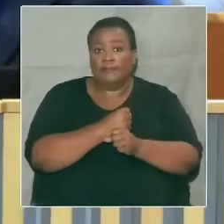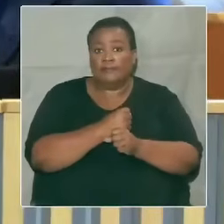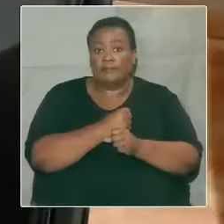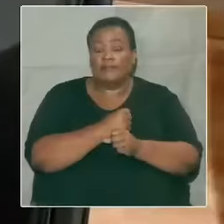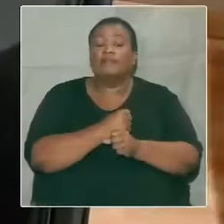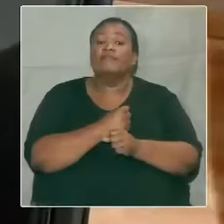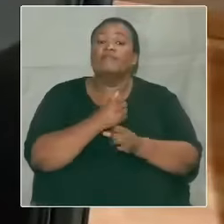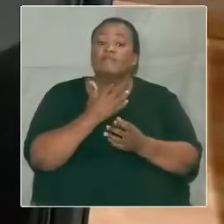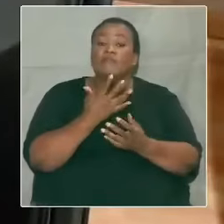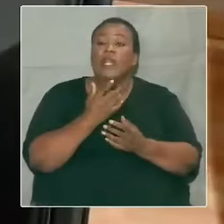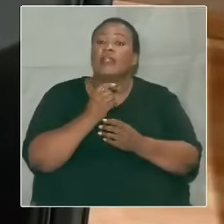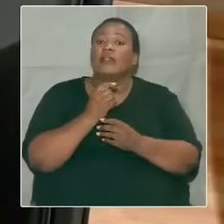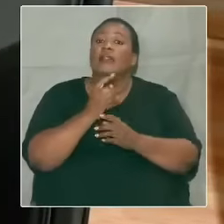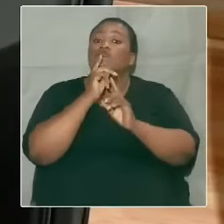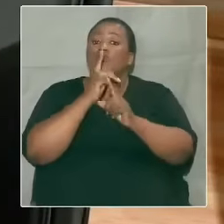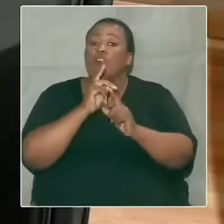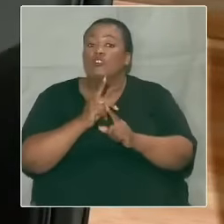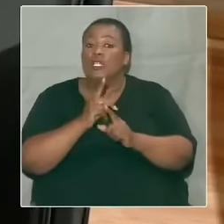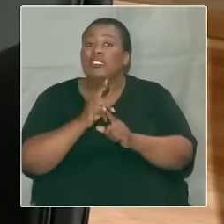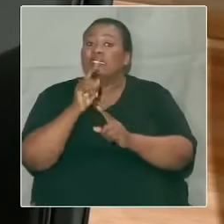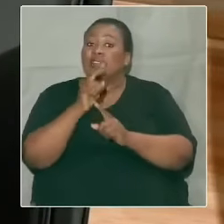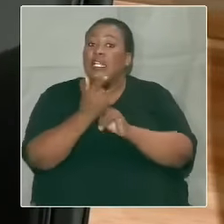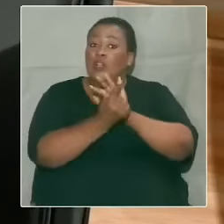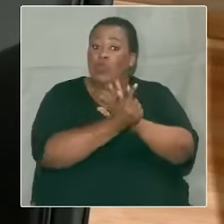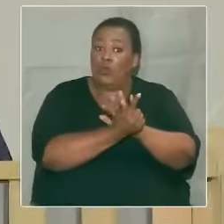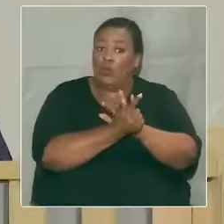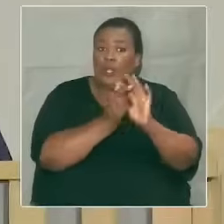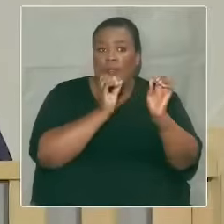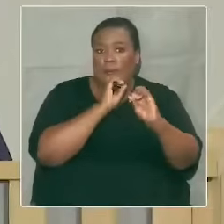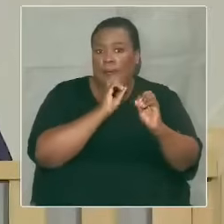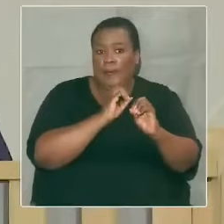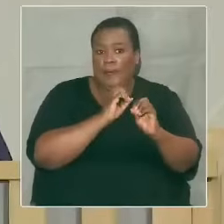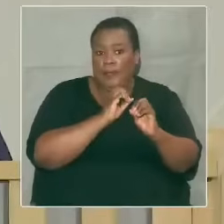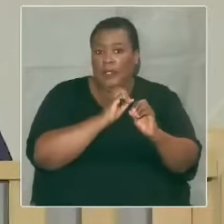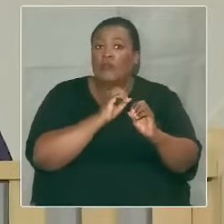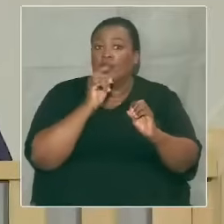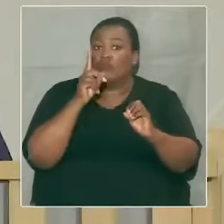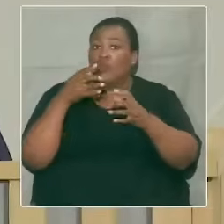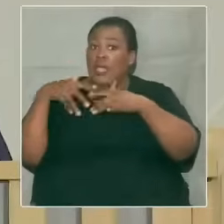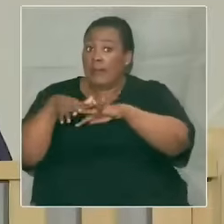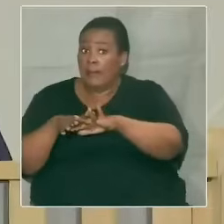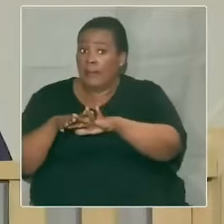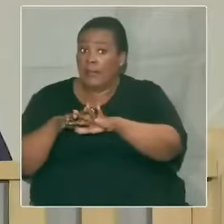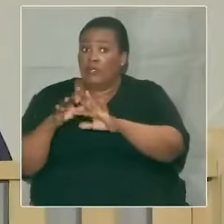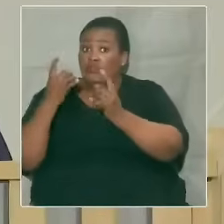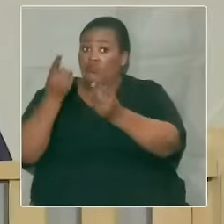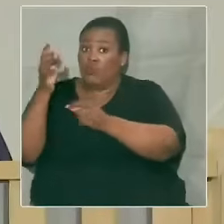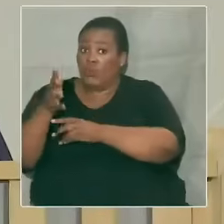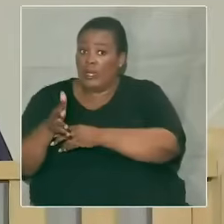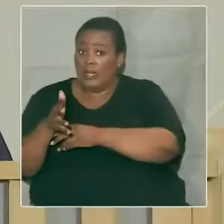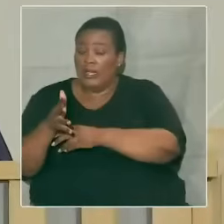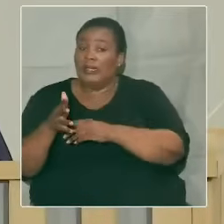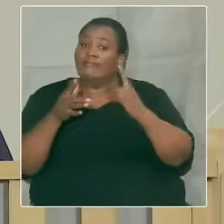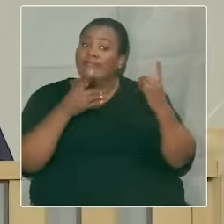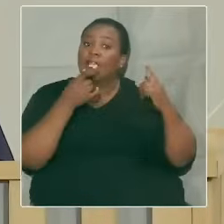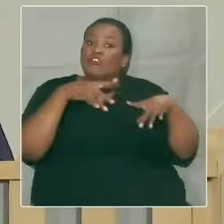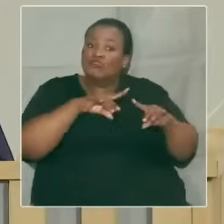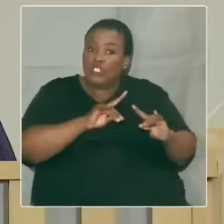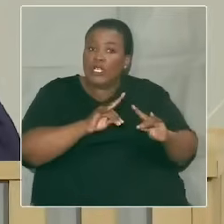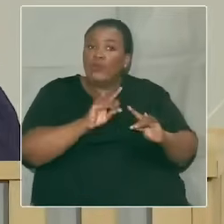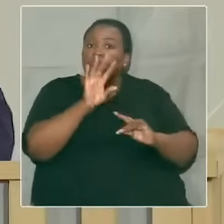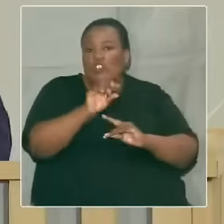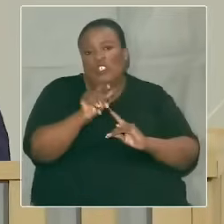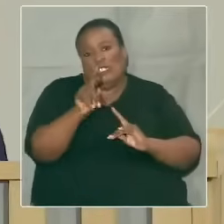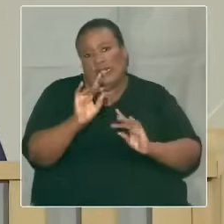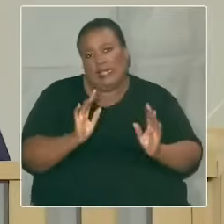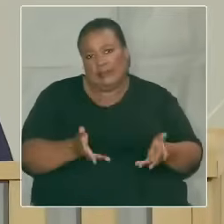and that instruction is an unlawful one, would you obey it? Would you implement it? I think that's the essence of what the Chair was asking. All